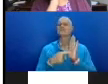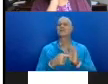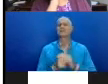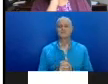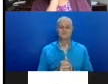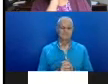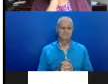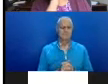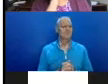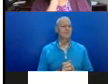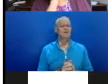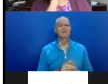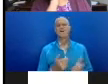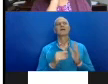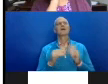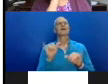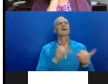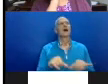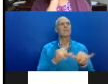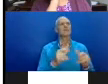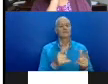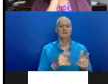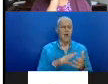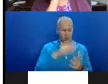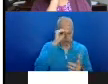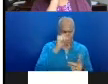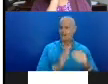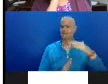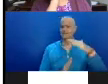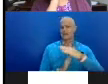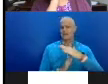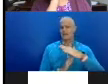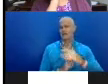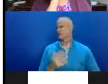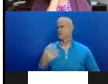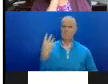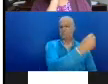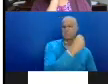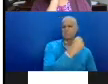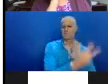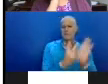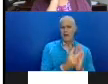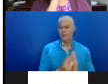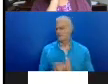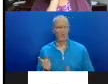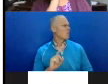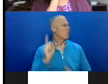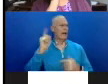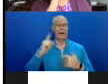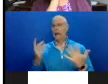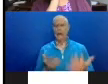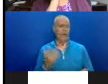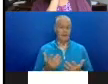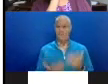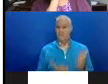a common one in terms of if a guy's learning how to take a time out and he takes off for 2 hours and she doesn't know where he is, I mean, that may be part